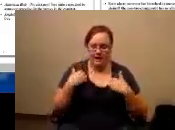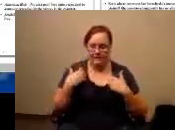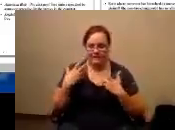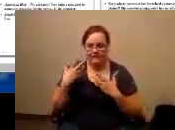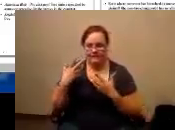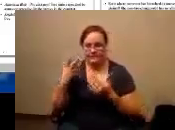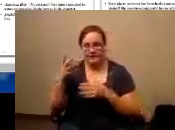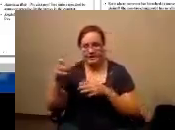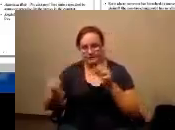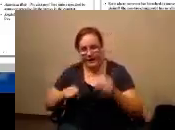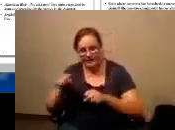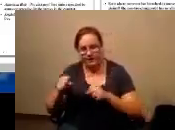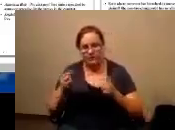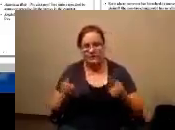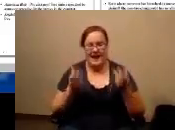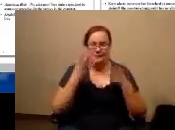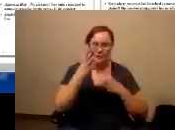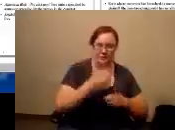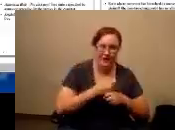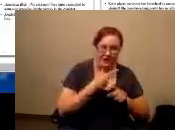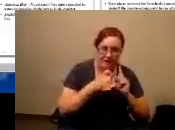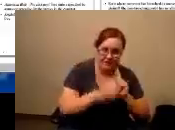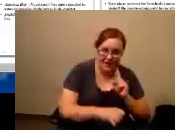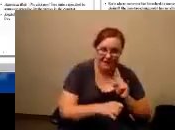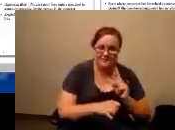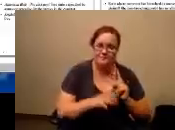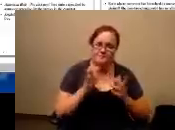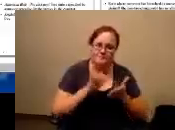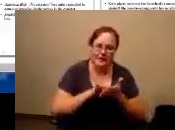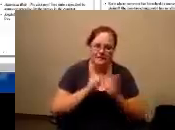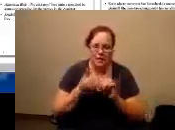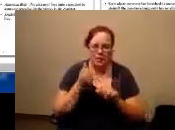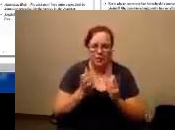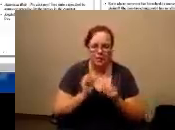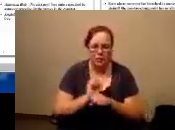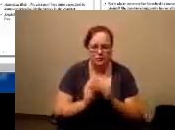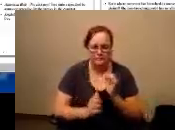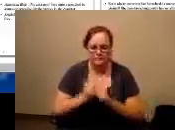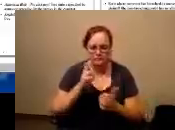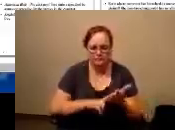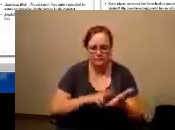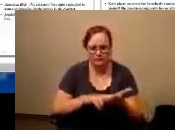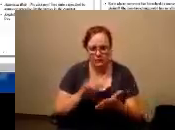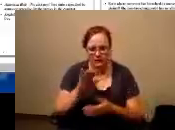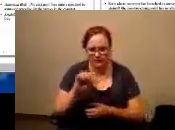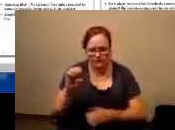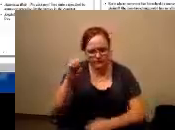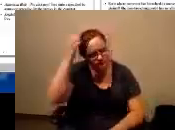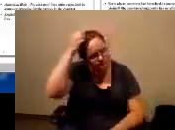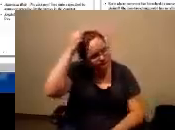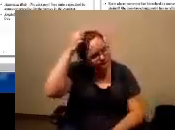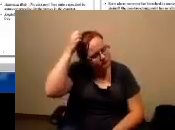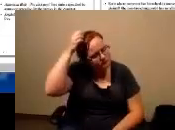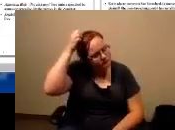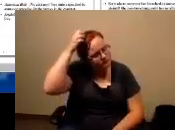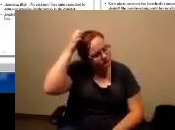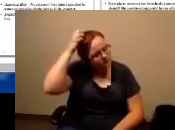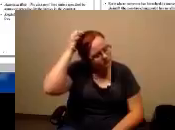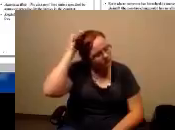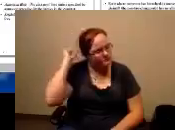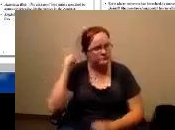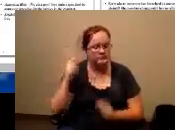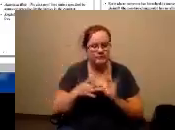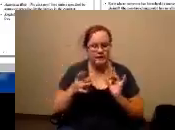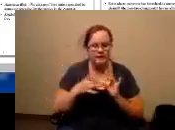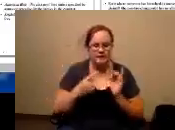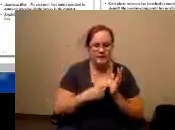bicycle. And that is the way it works in most contract cases. As I said earlier, sometimes you can sue